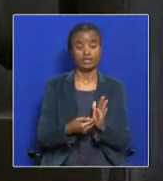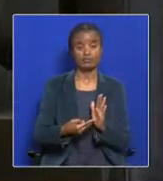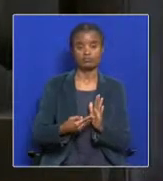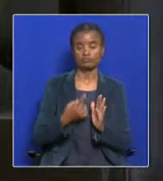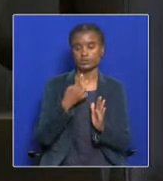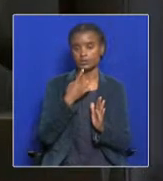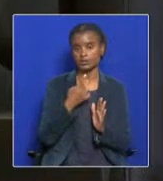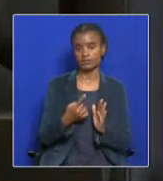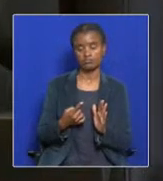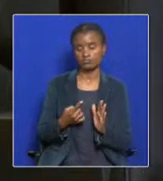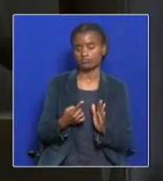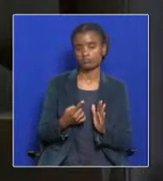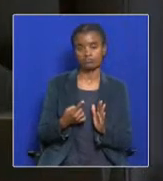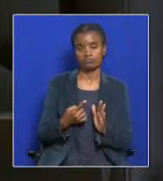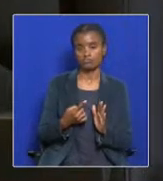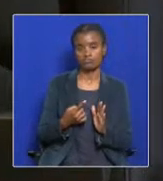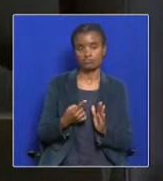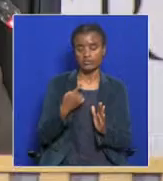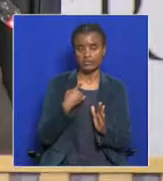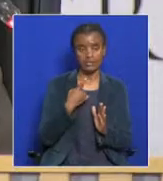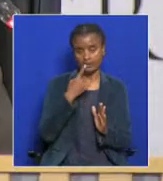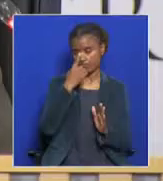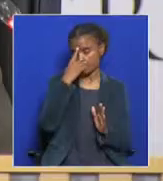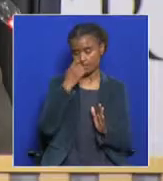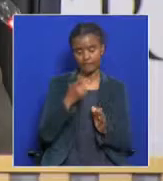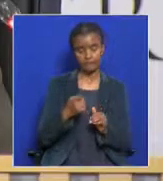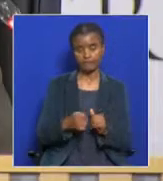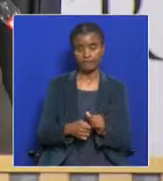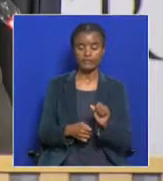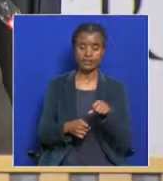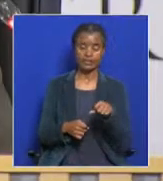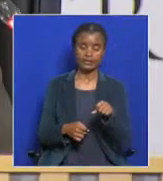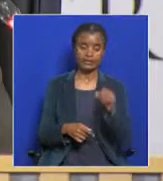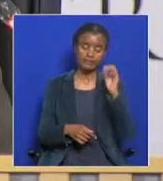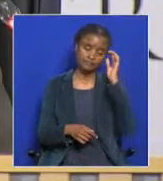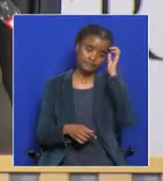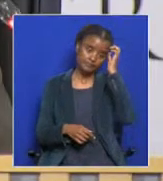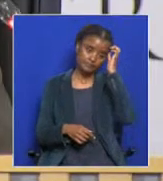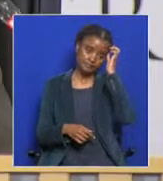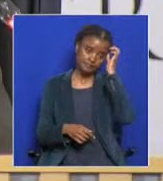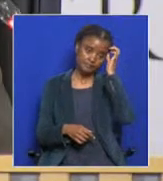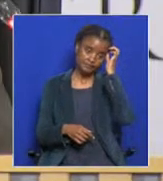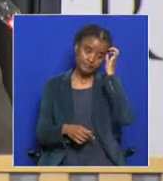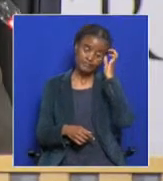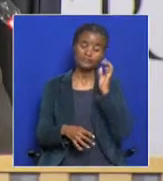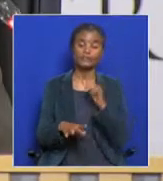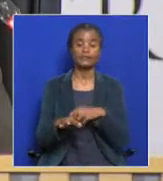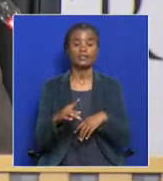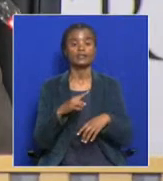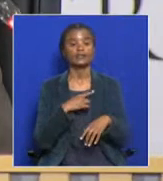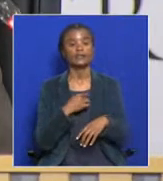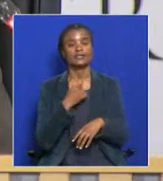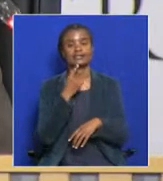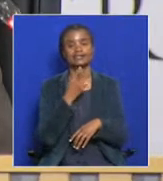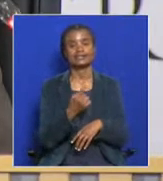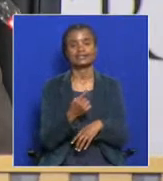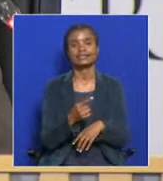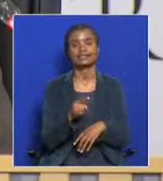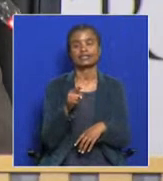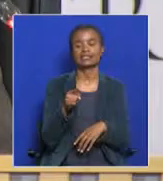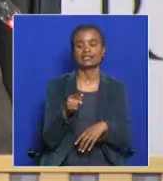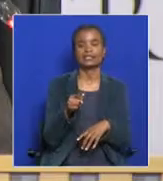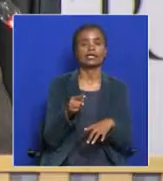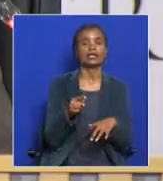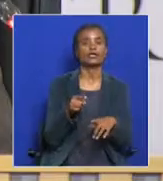disbelieve it. Up. Yes, Commissioner. Okay. That's why I say ignore how you guys frame this thing, because even